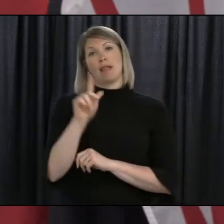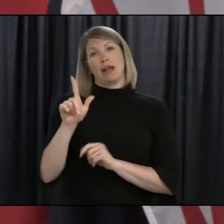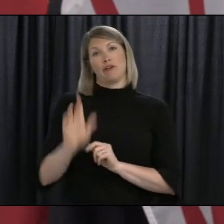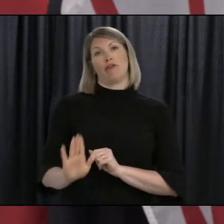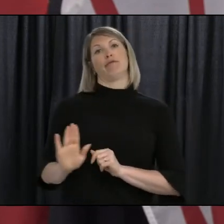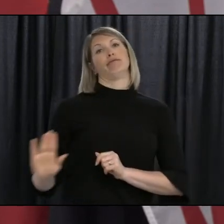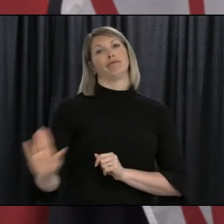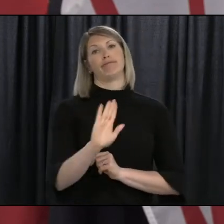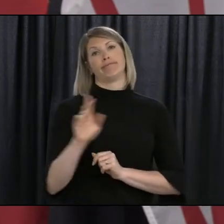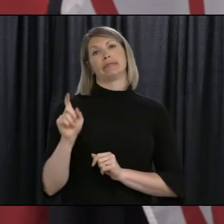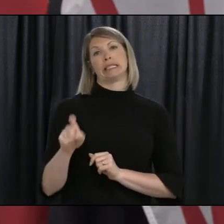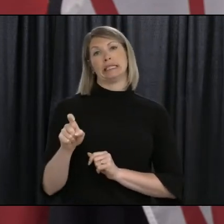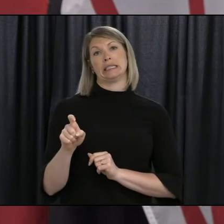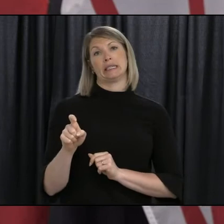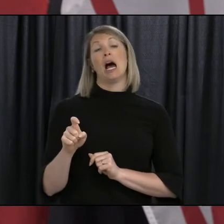government.